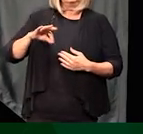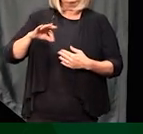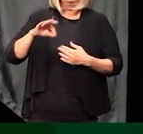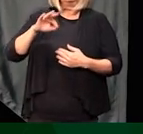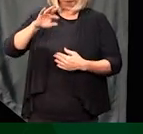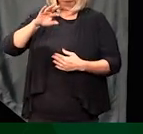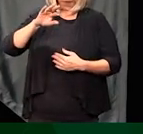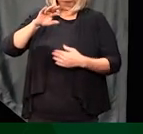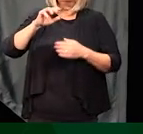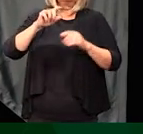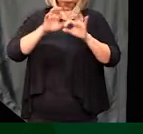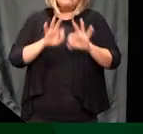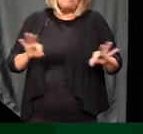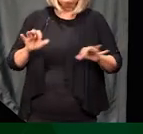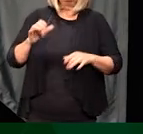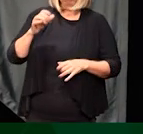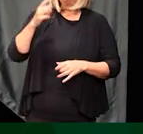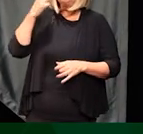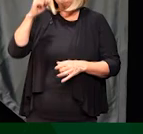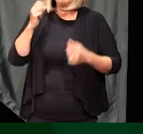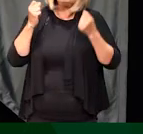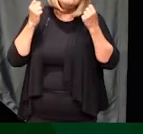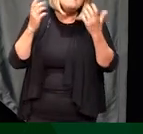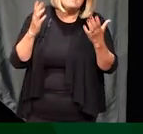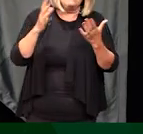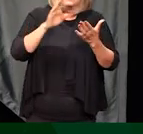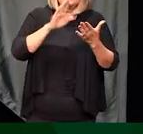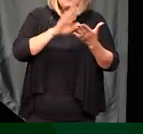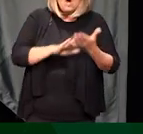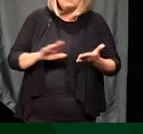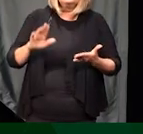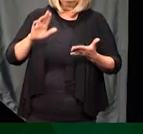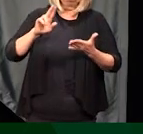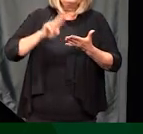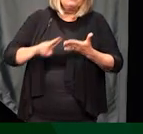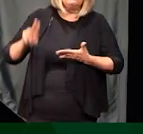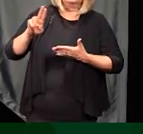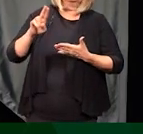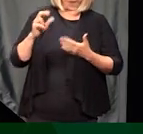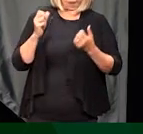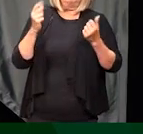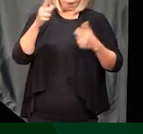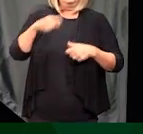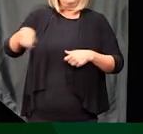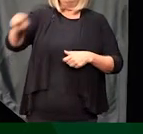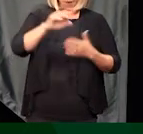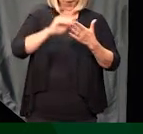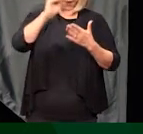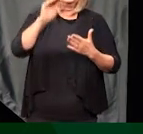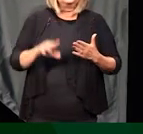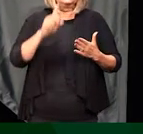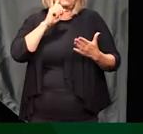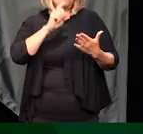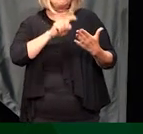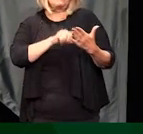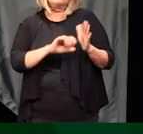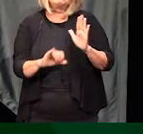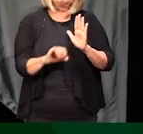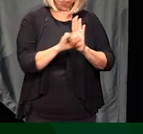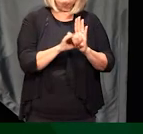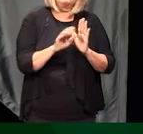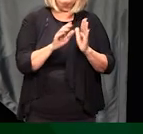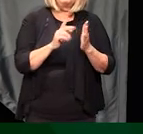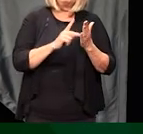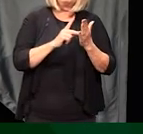of colleges and universities. Many of these students are recognized in the program book.